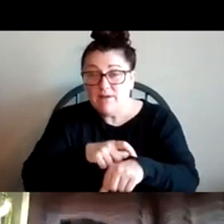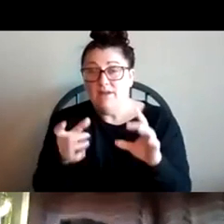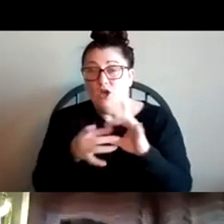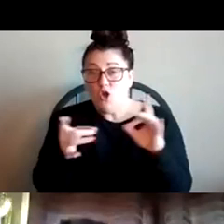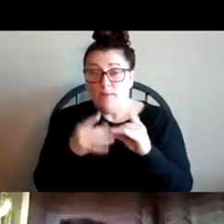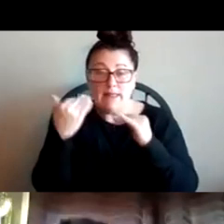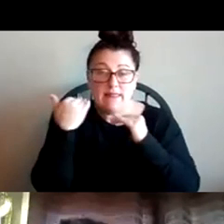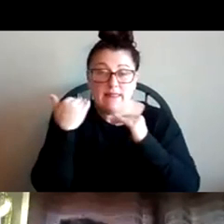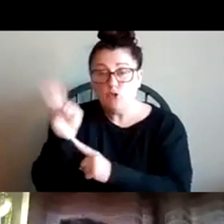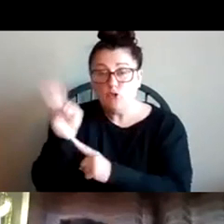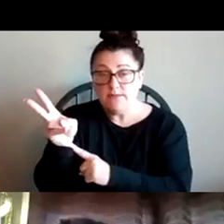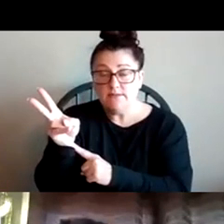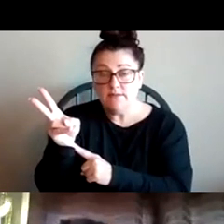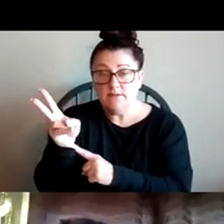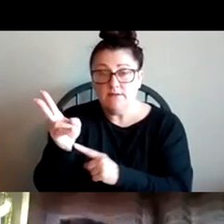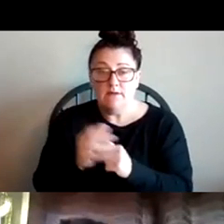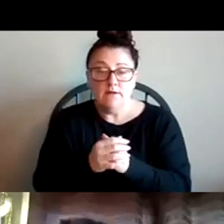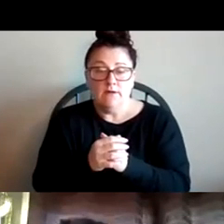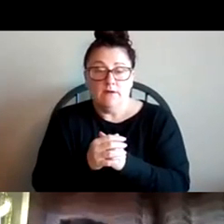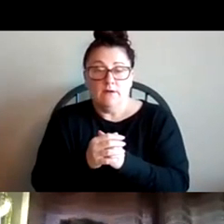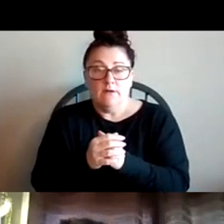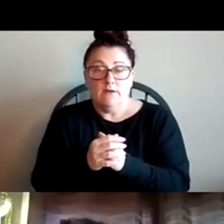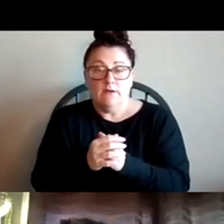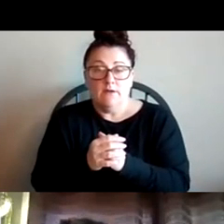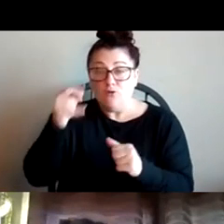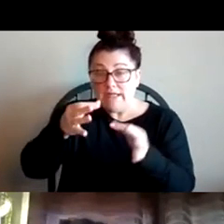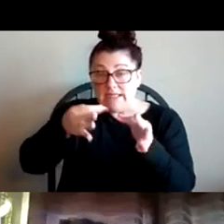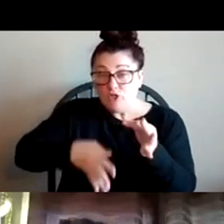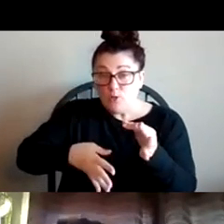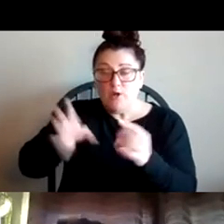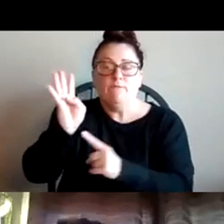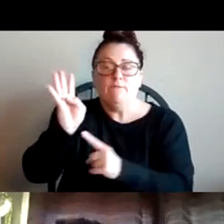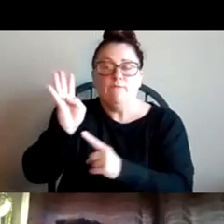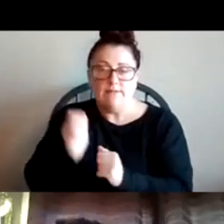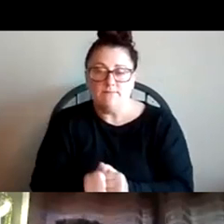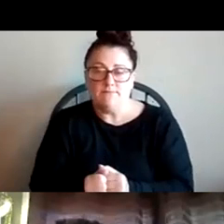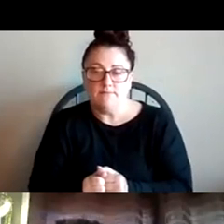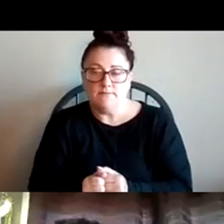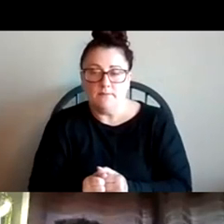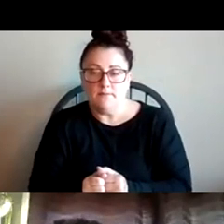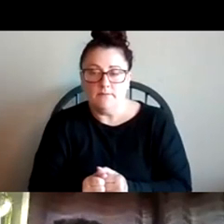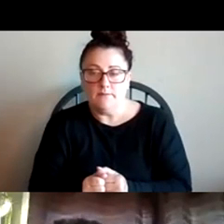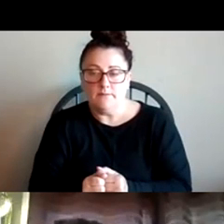limited to 2 minutes or to 4 minutes if a speaker needs interpretation support.